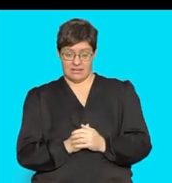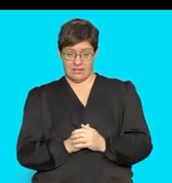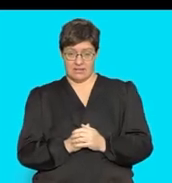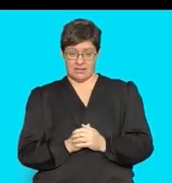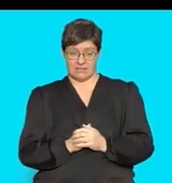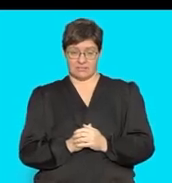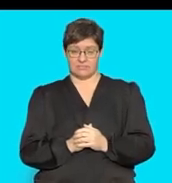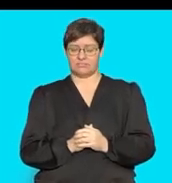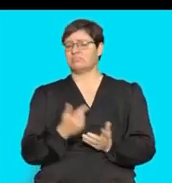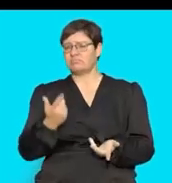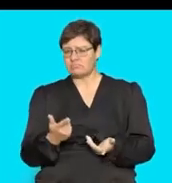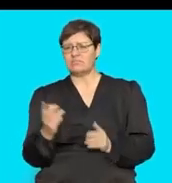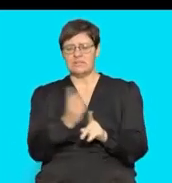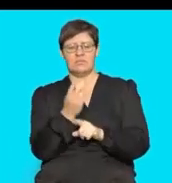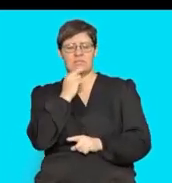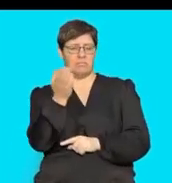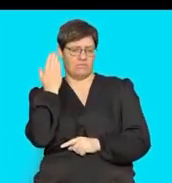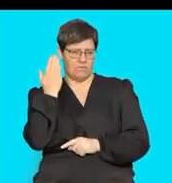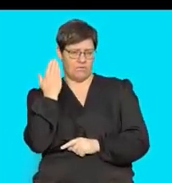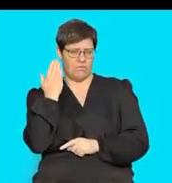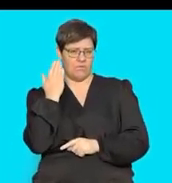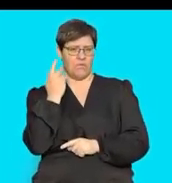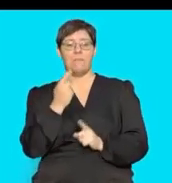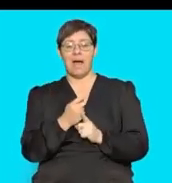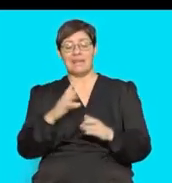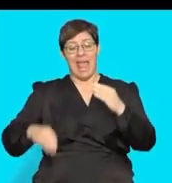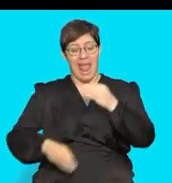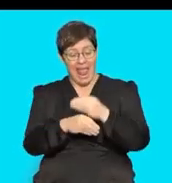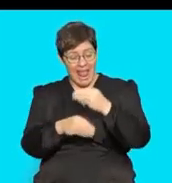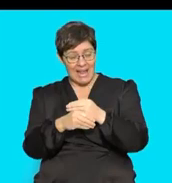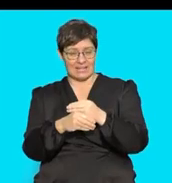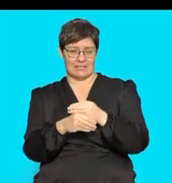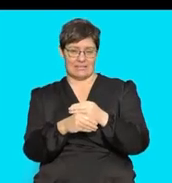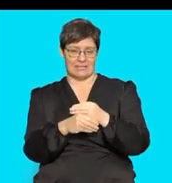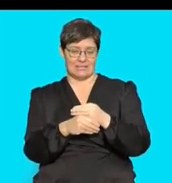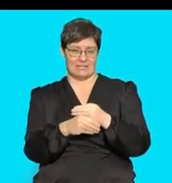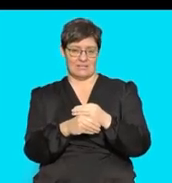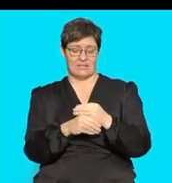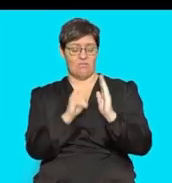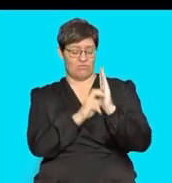earlier. But there's an additional condition.